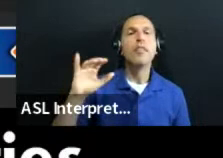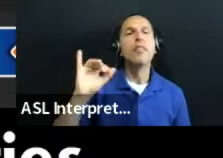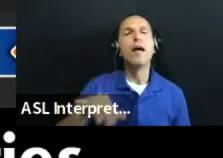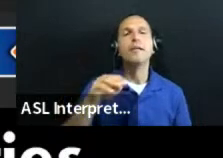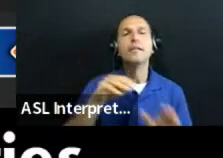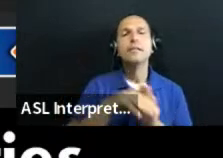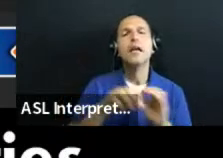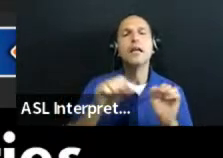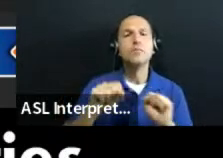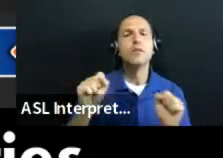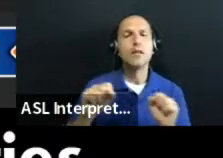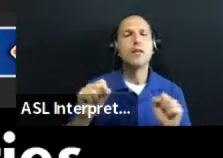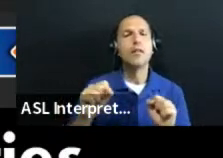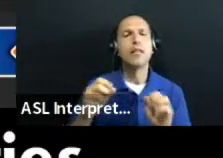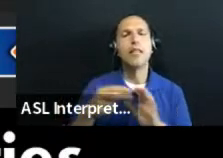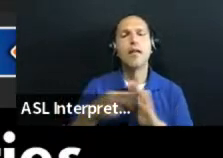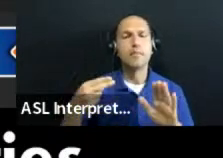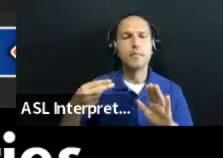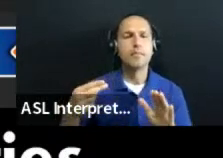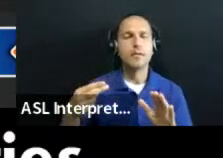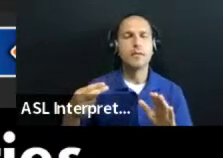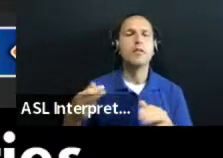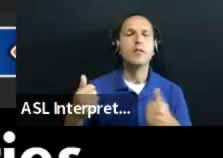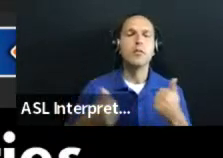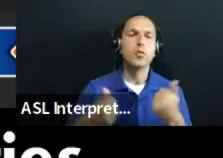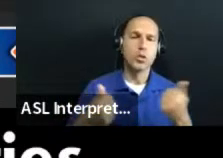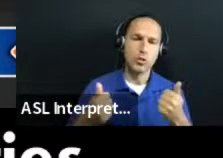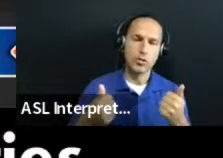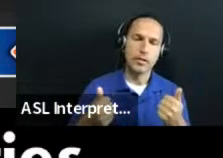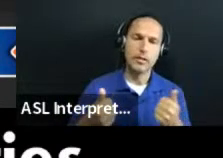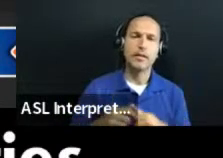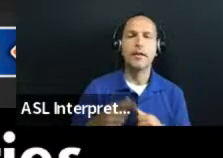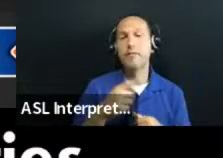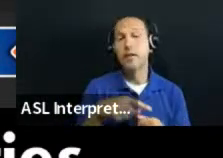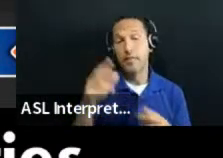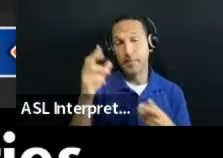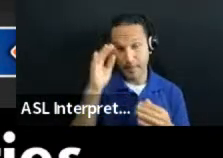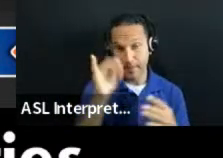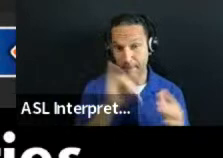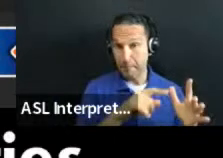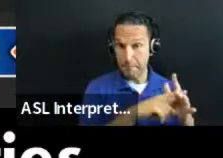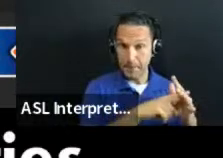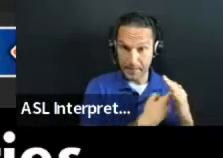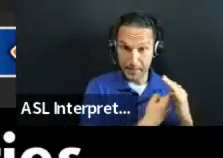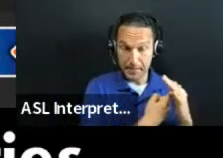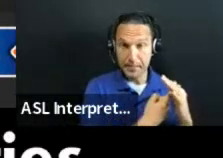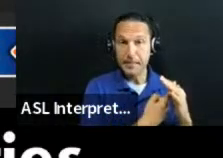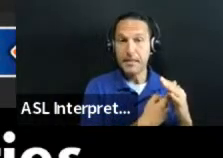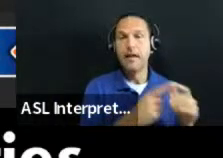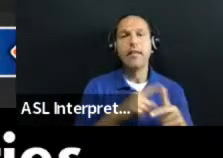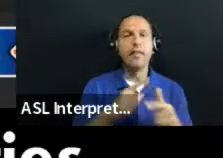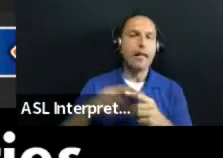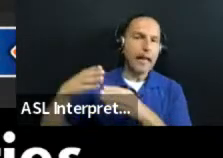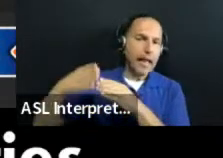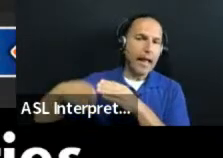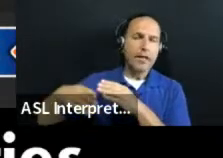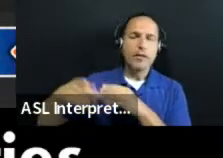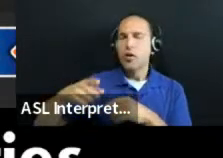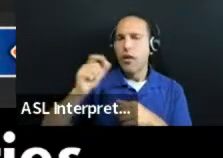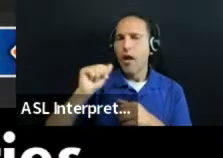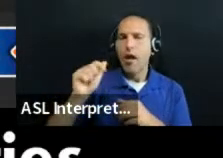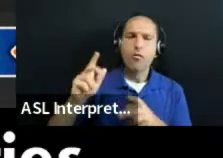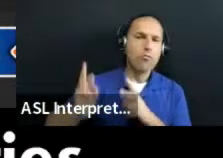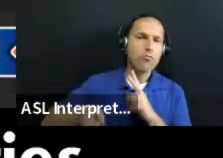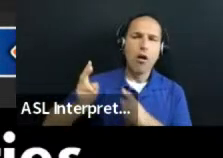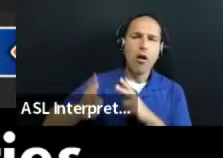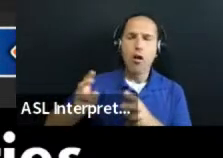accessibility label going to be? If you're actively thinking of that stuff from the beginning, in the end, you won't have to be scrambling to figure